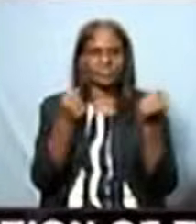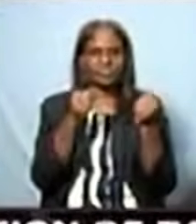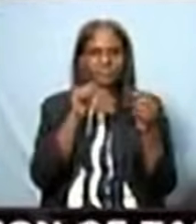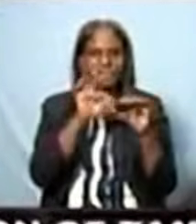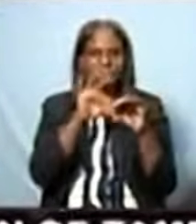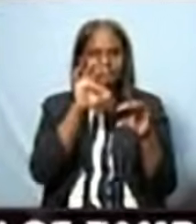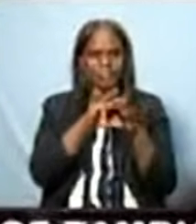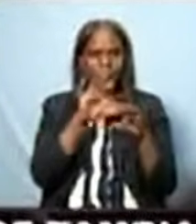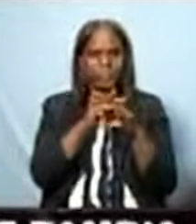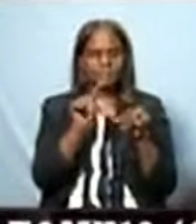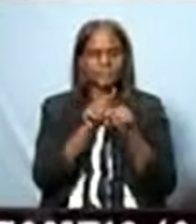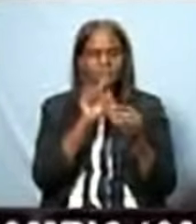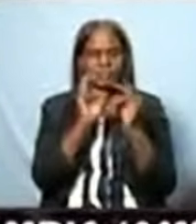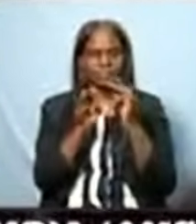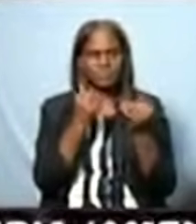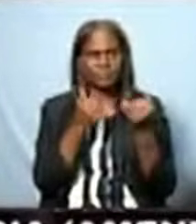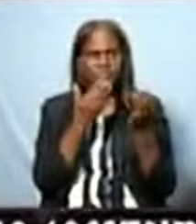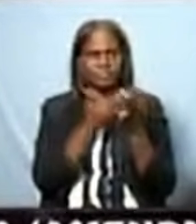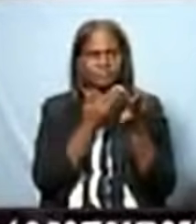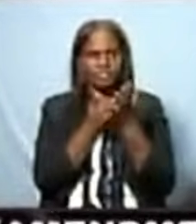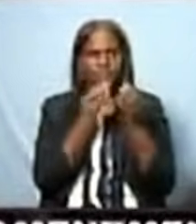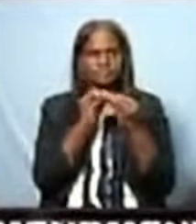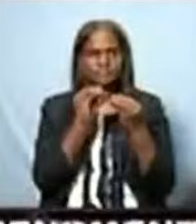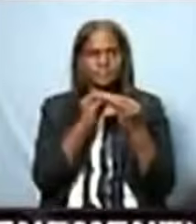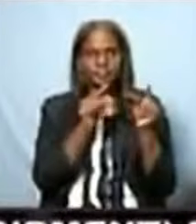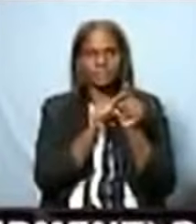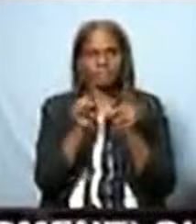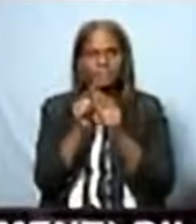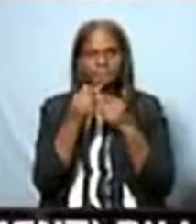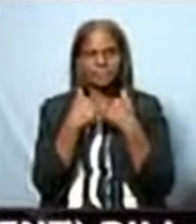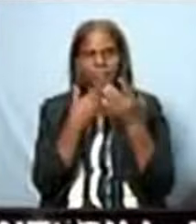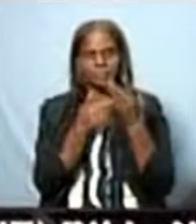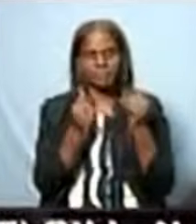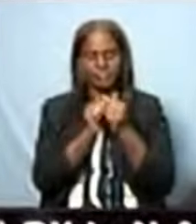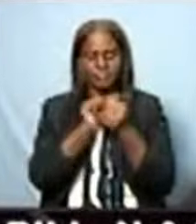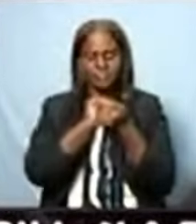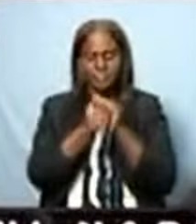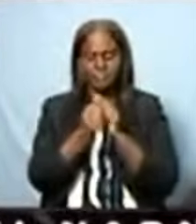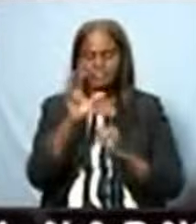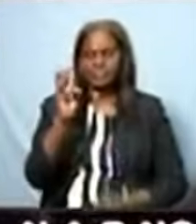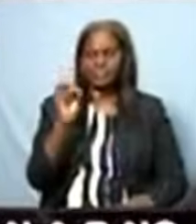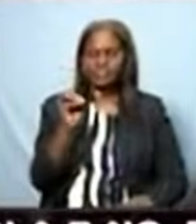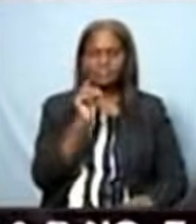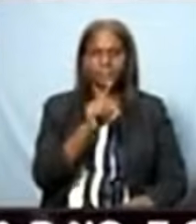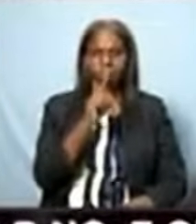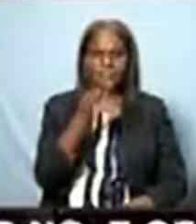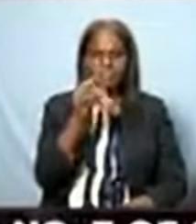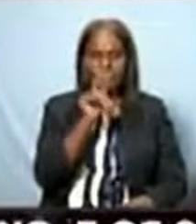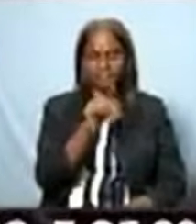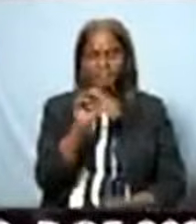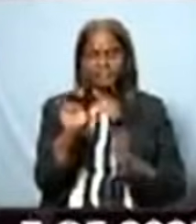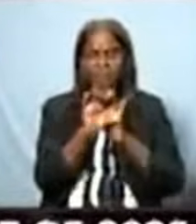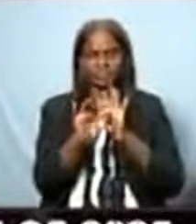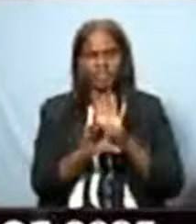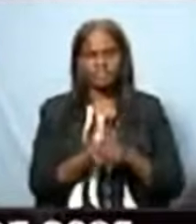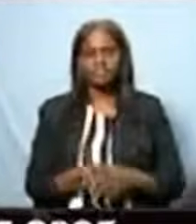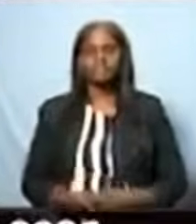to elections? And this further also plays with Article 60 of the